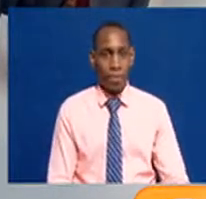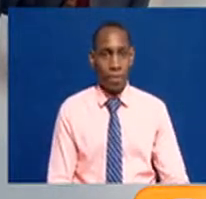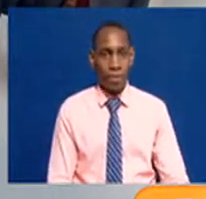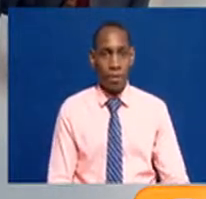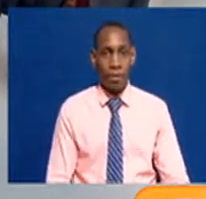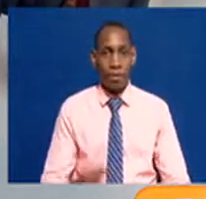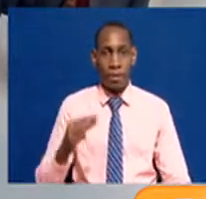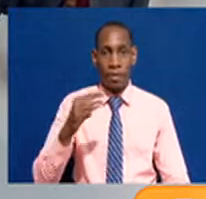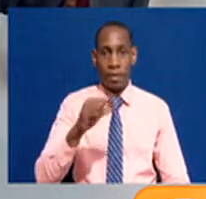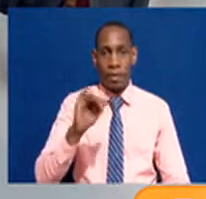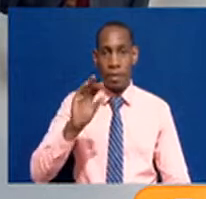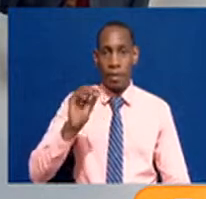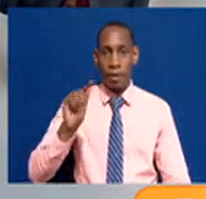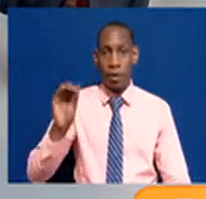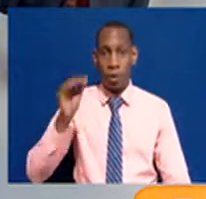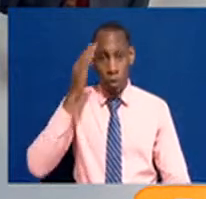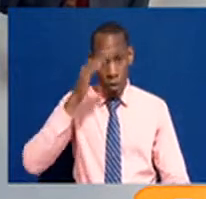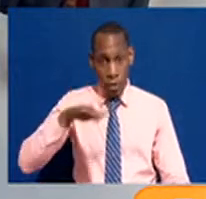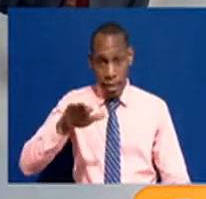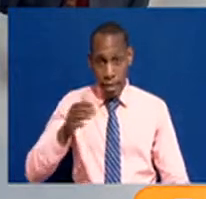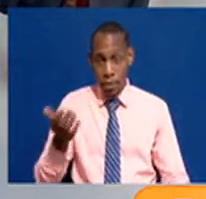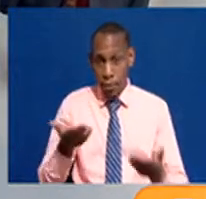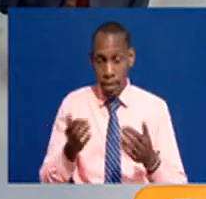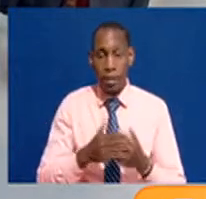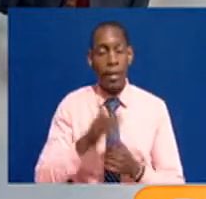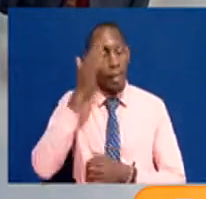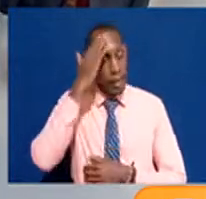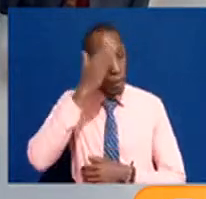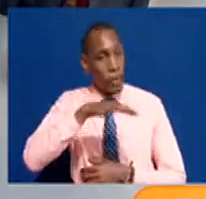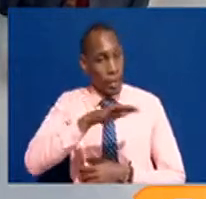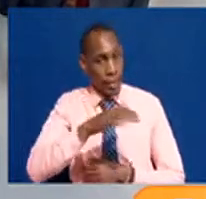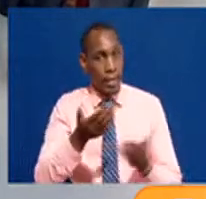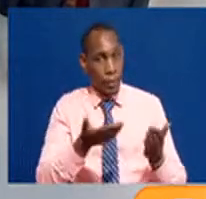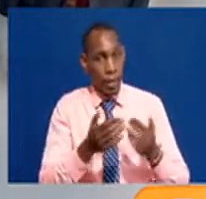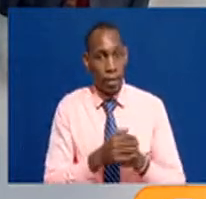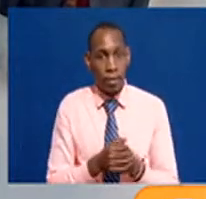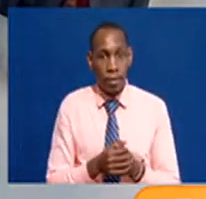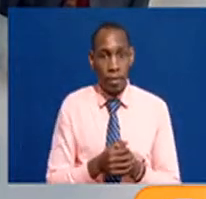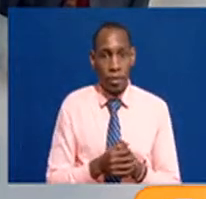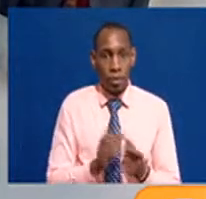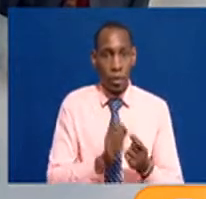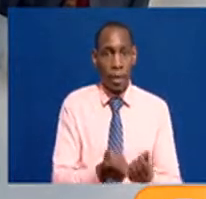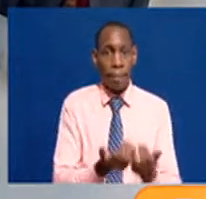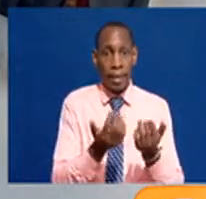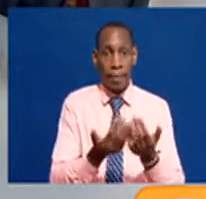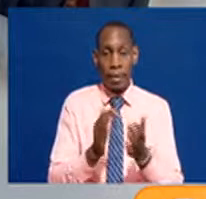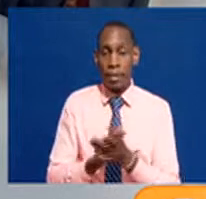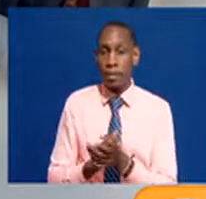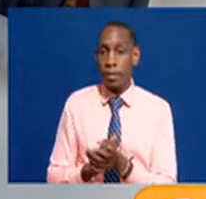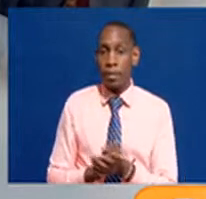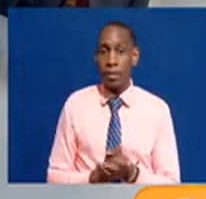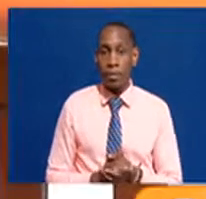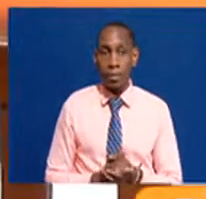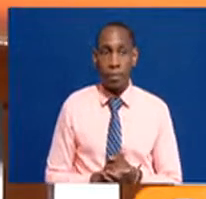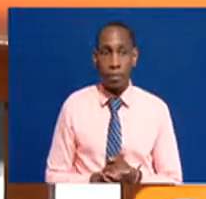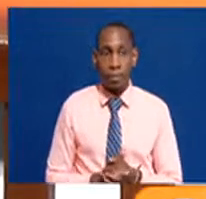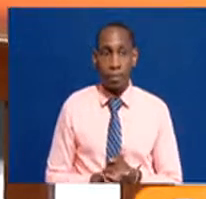Giotto. Do you know where that? Of course, you know that. Yeah, I know. I know. Yes. Is there a lot of burning there? I know. Yes.